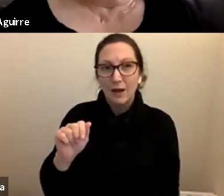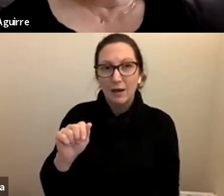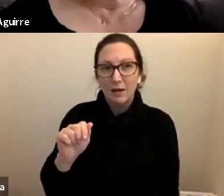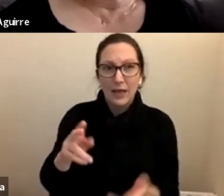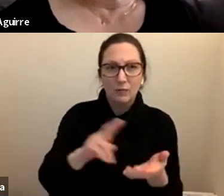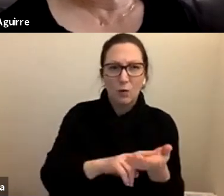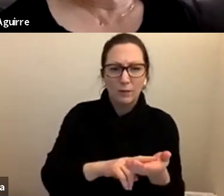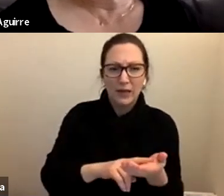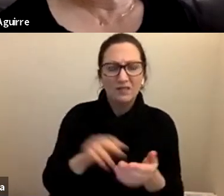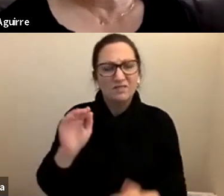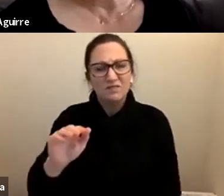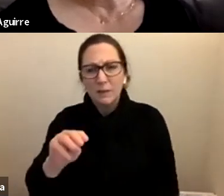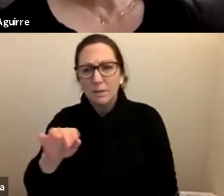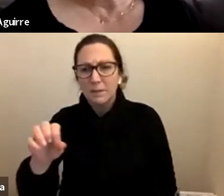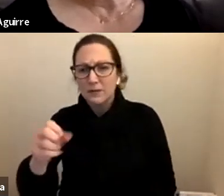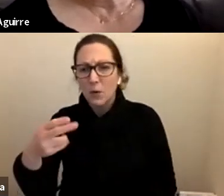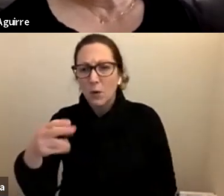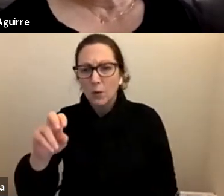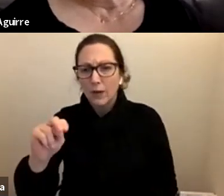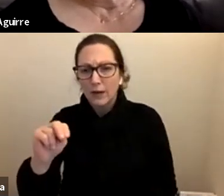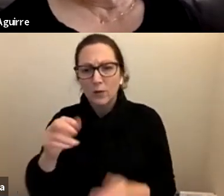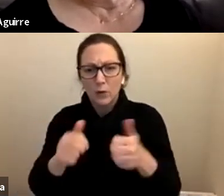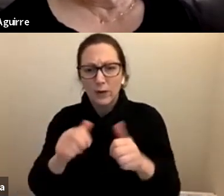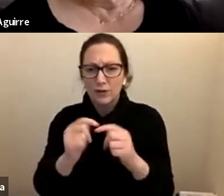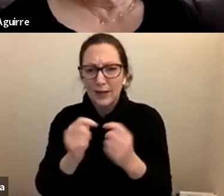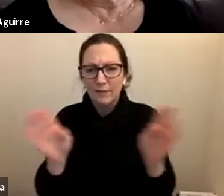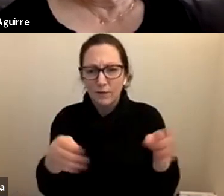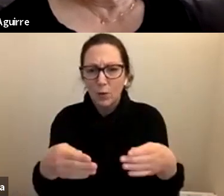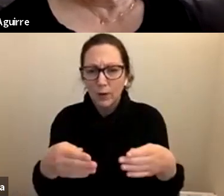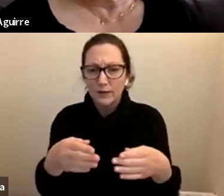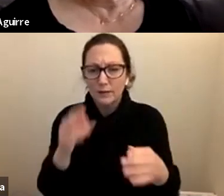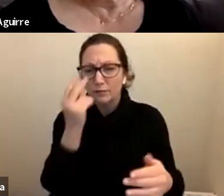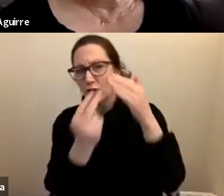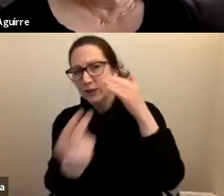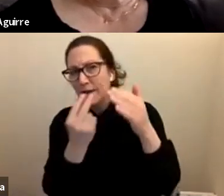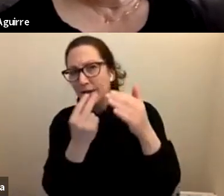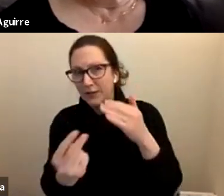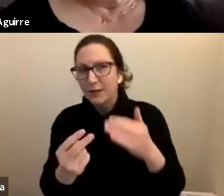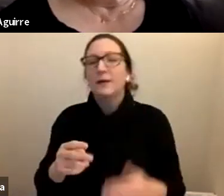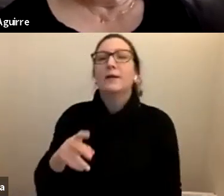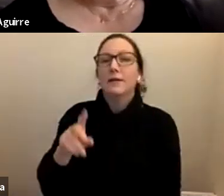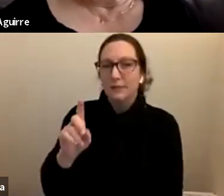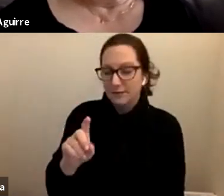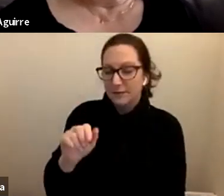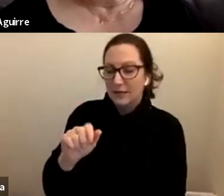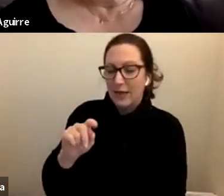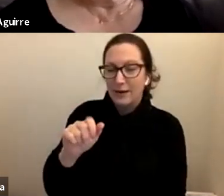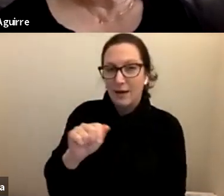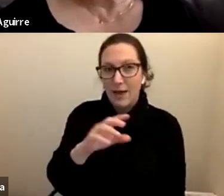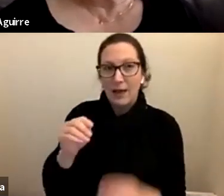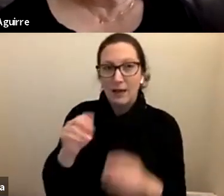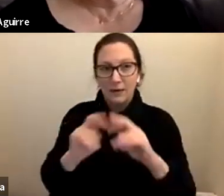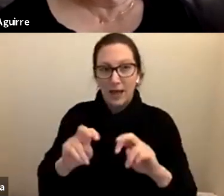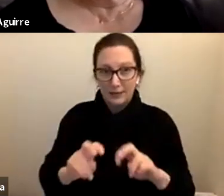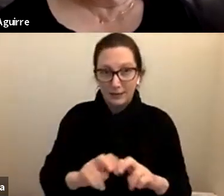it that does that works on projections? The name of the office. Planning and analysis. Planning and analysis, excuse me. I just wanted to share,